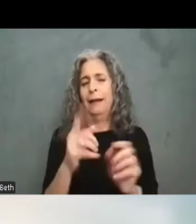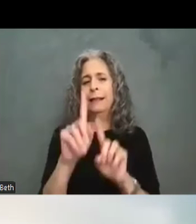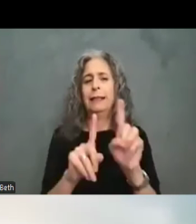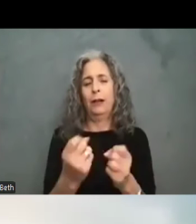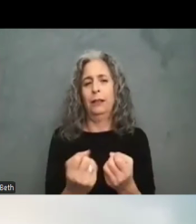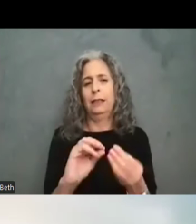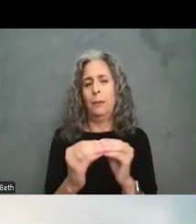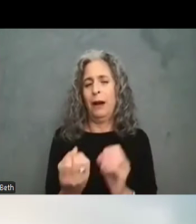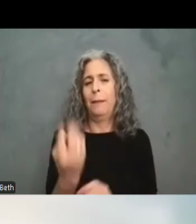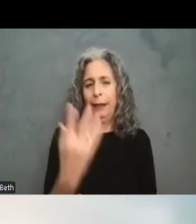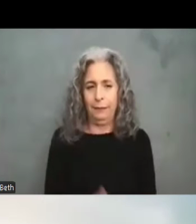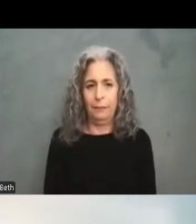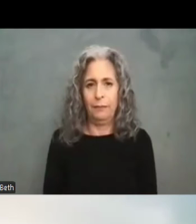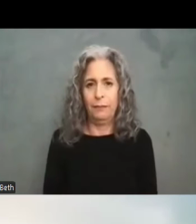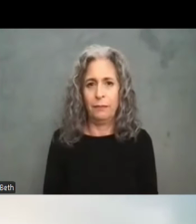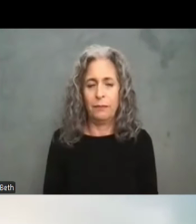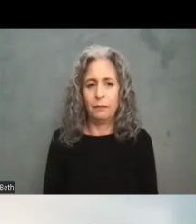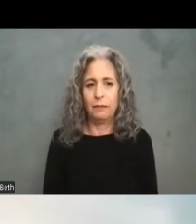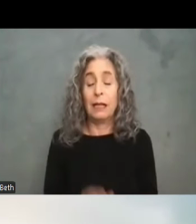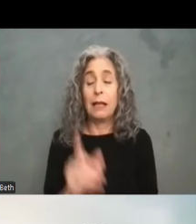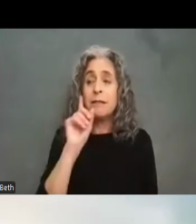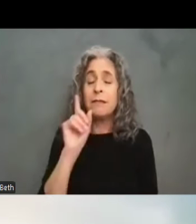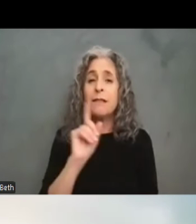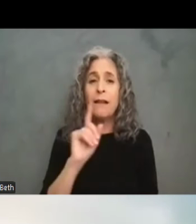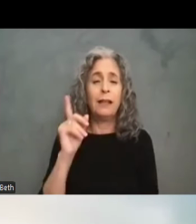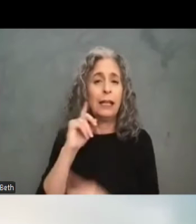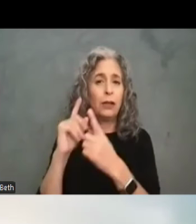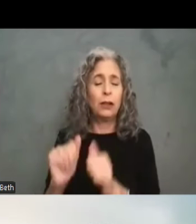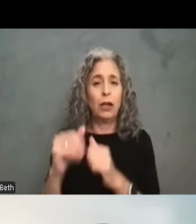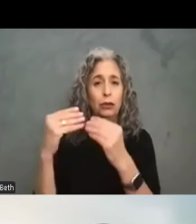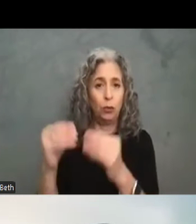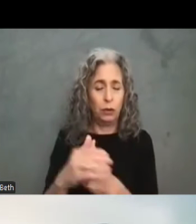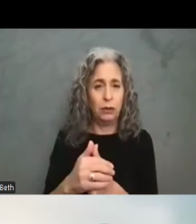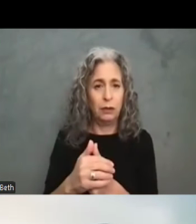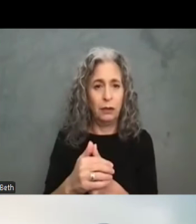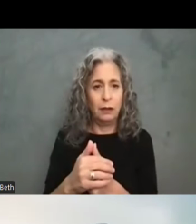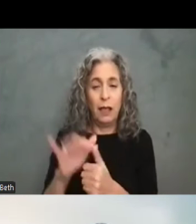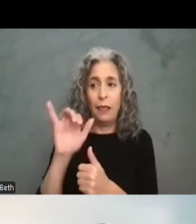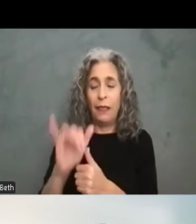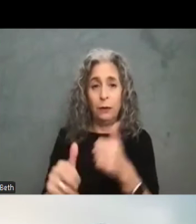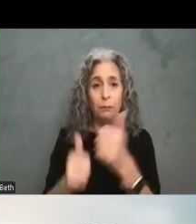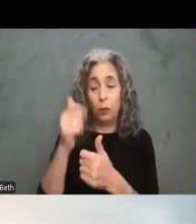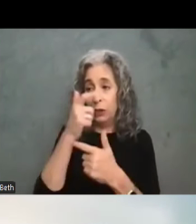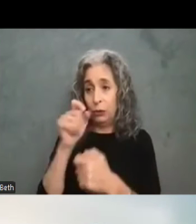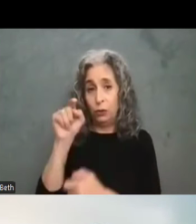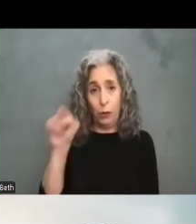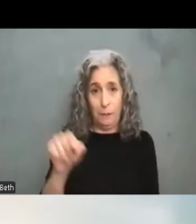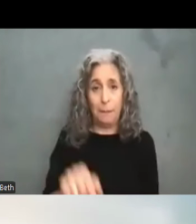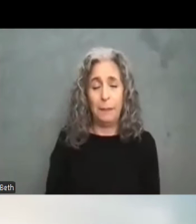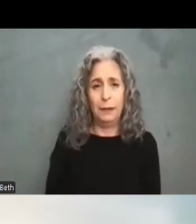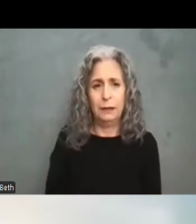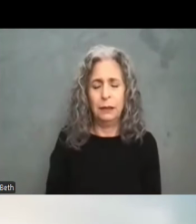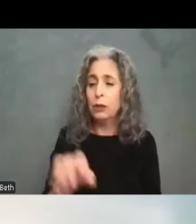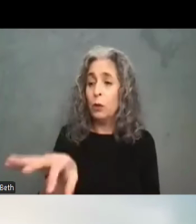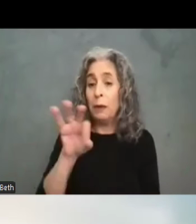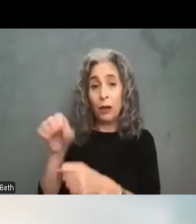results filtered by the deafness and hearing loss scores, because that's what's of most interest to him. So picking a